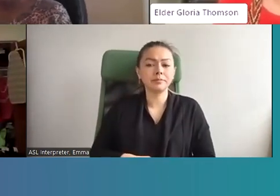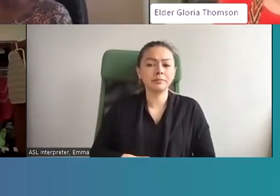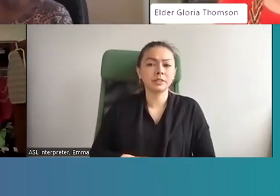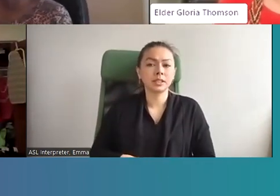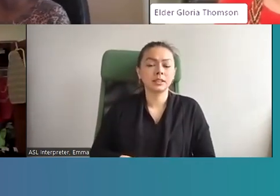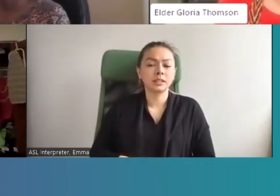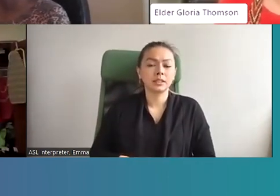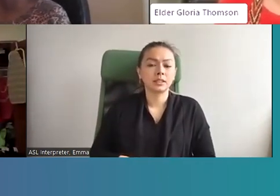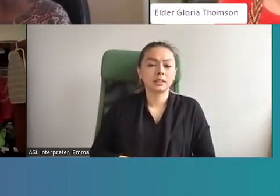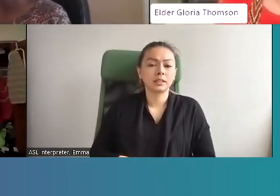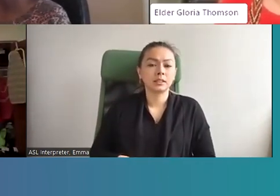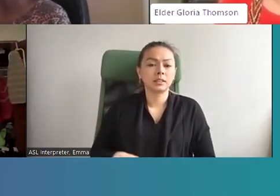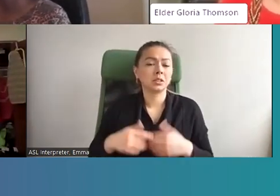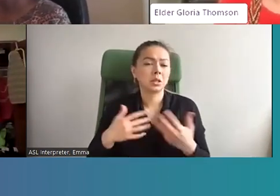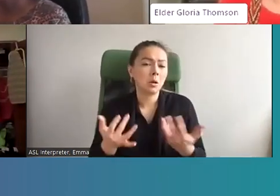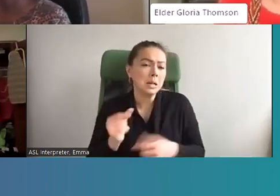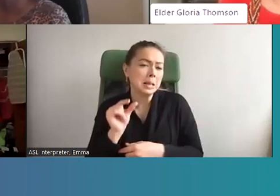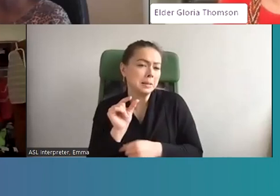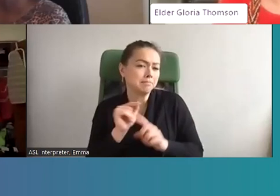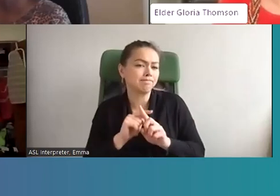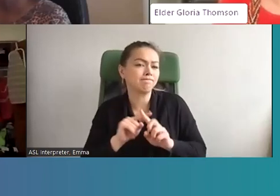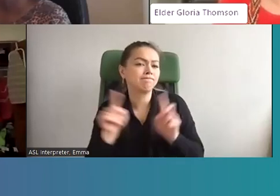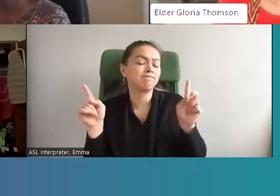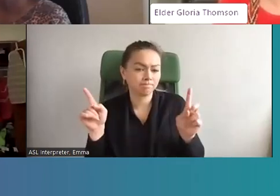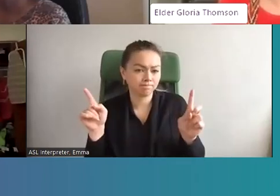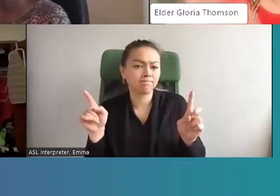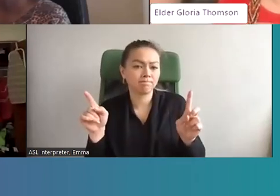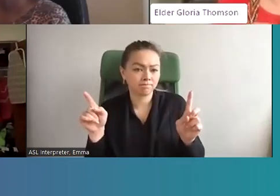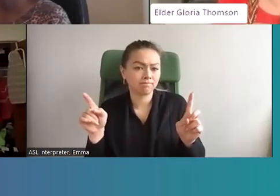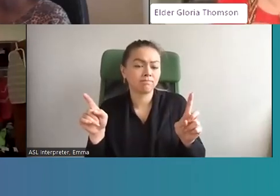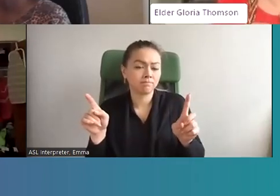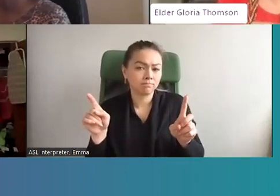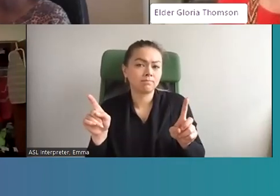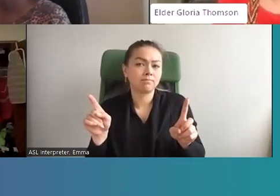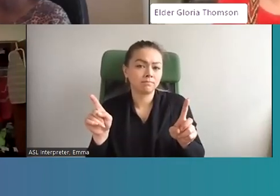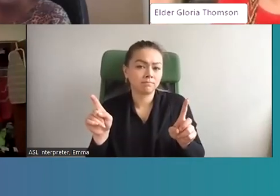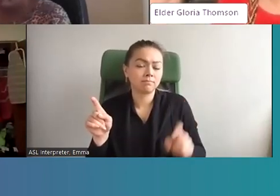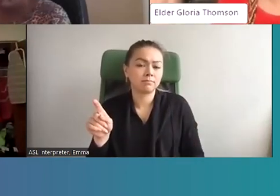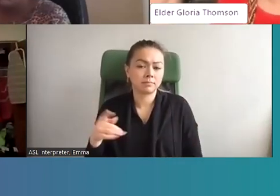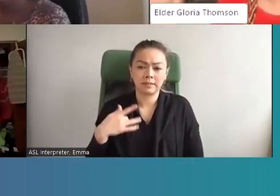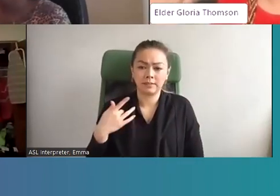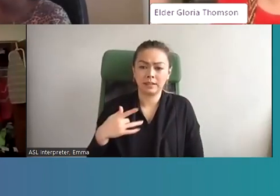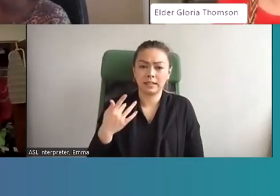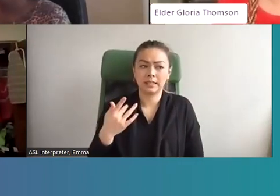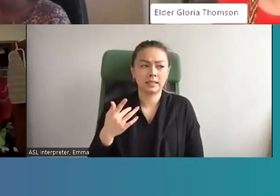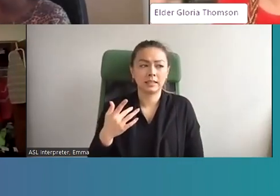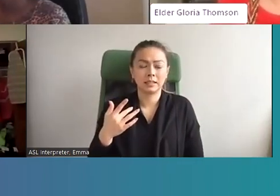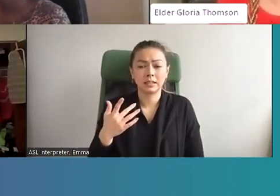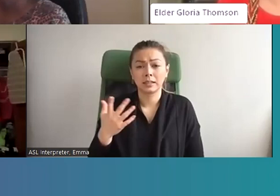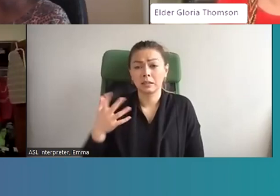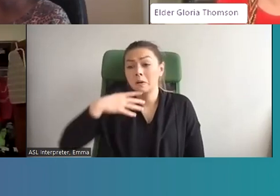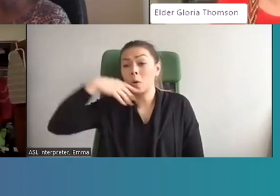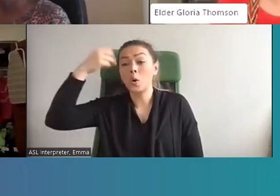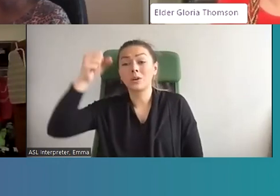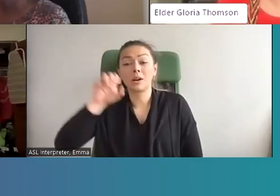it's a little bit different in that way. I'm sure there are older Métis people that